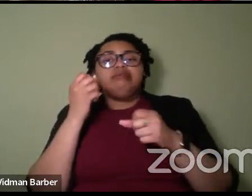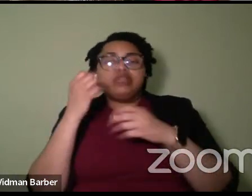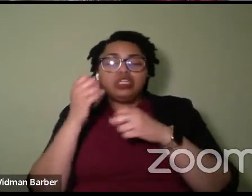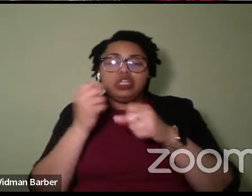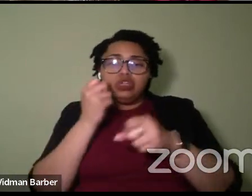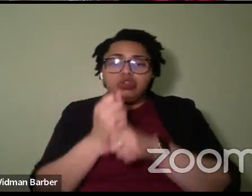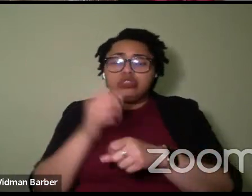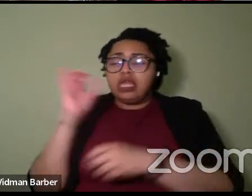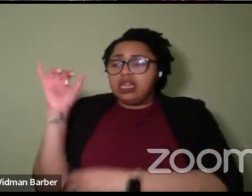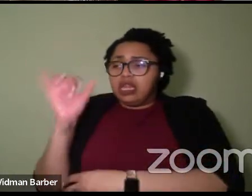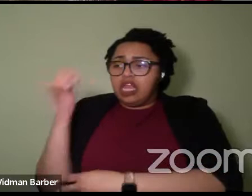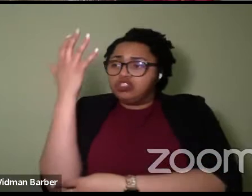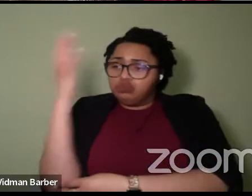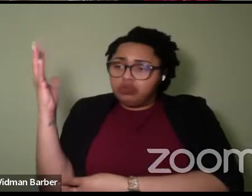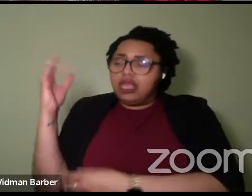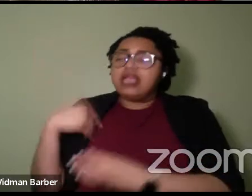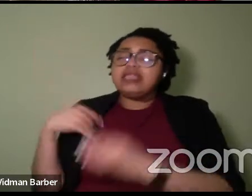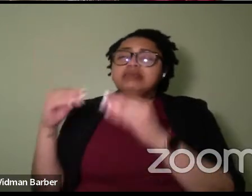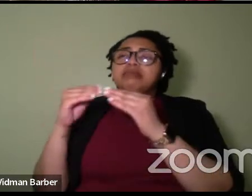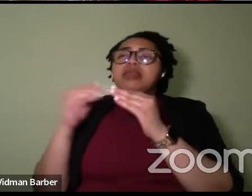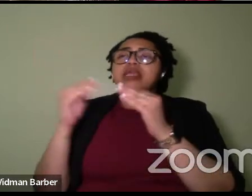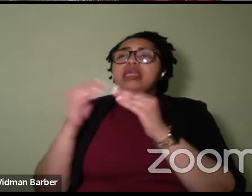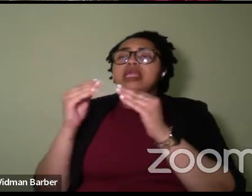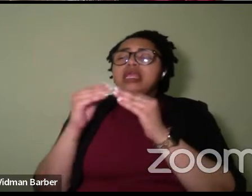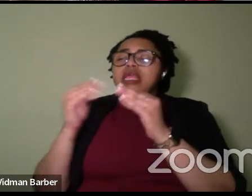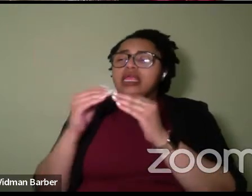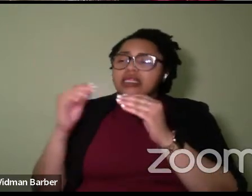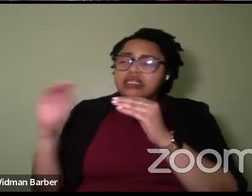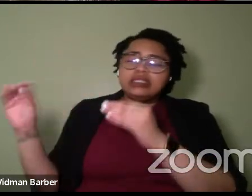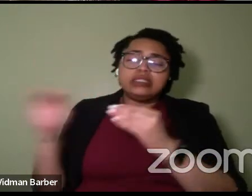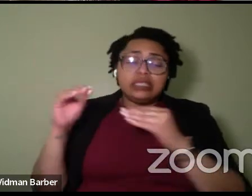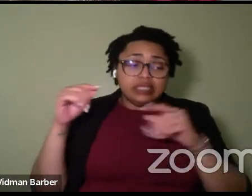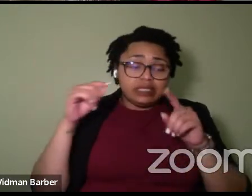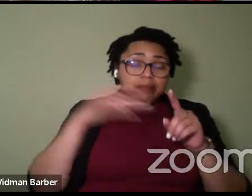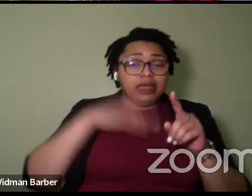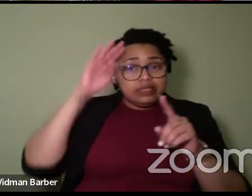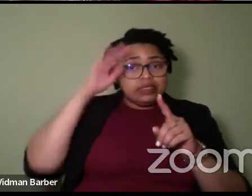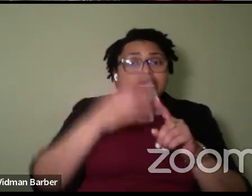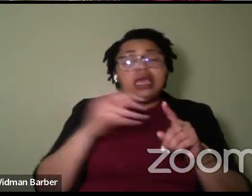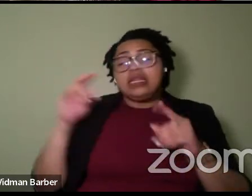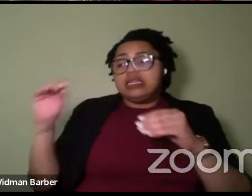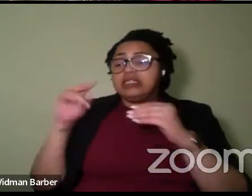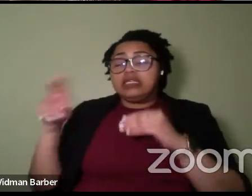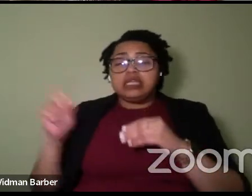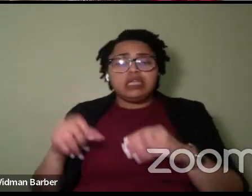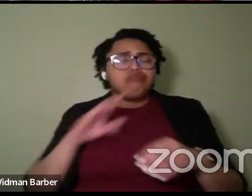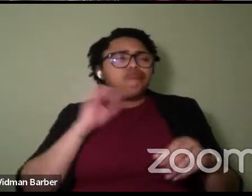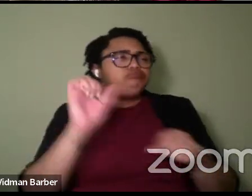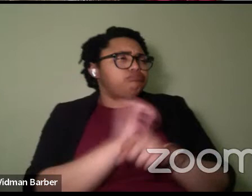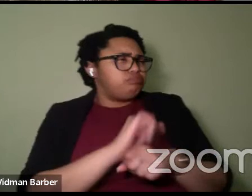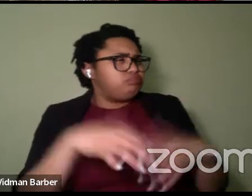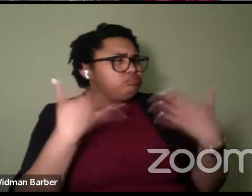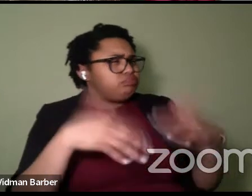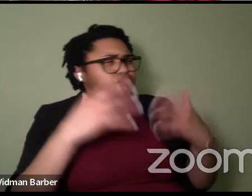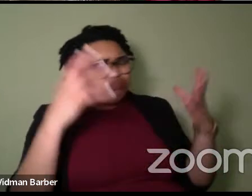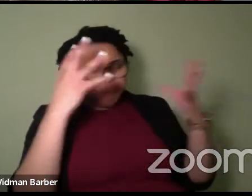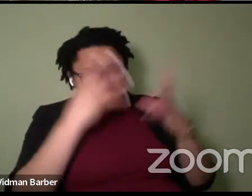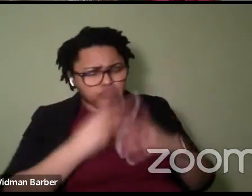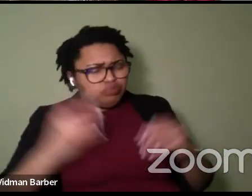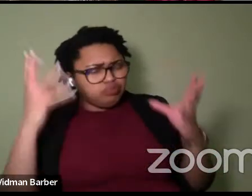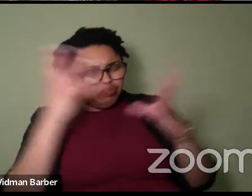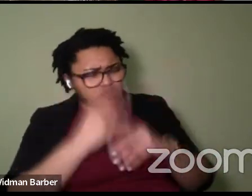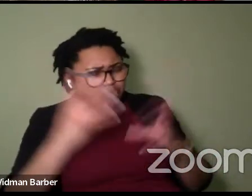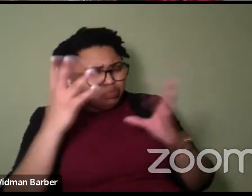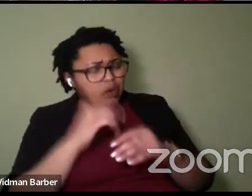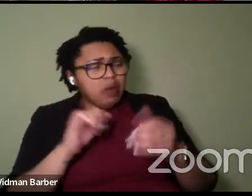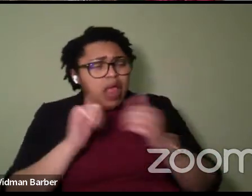So beautiful. Thank you so much for that. I think the relationship you make between caring for plants and how humans are